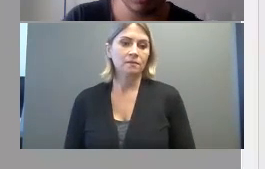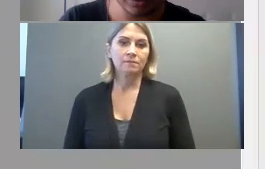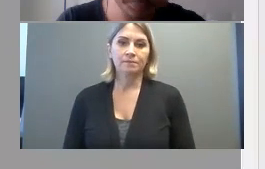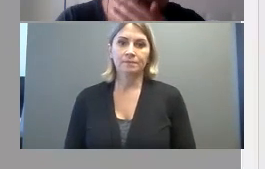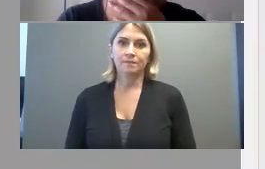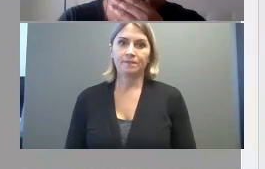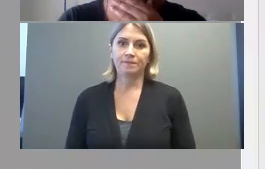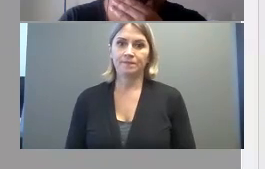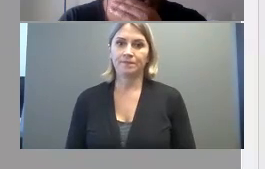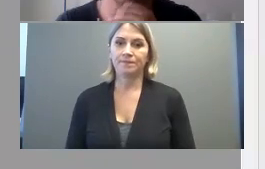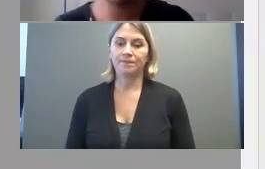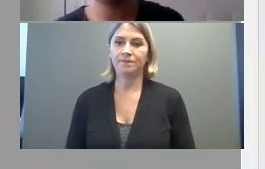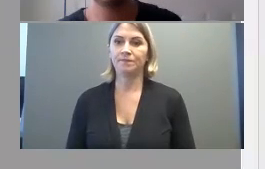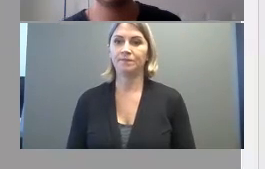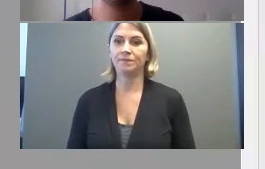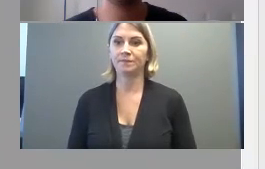Okay.